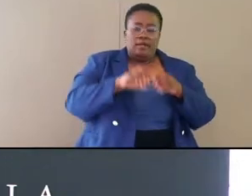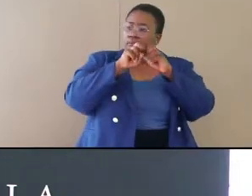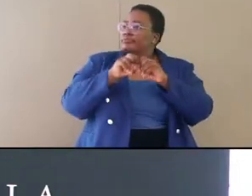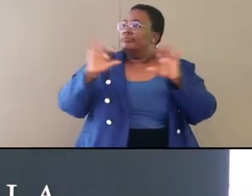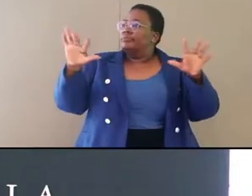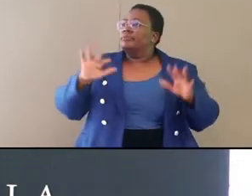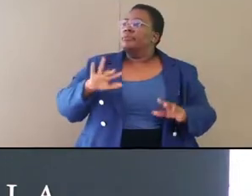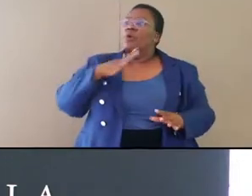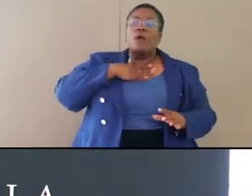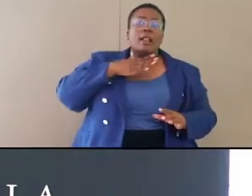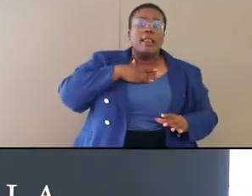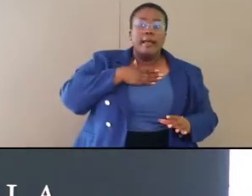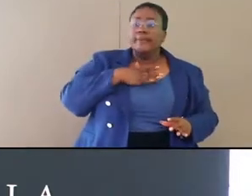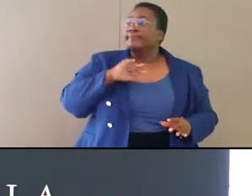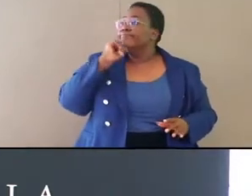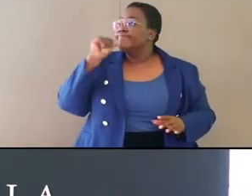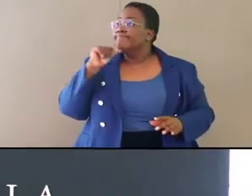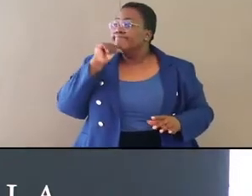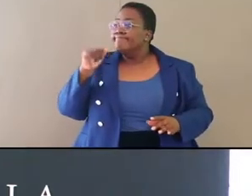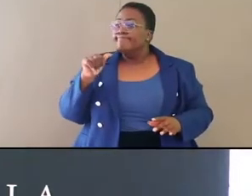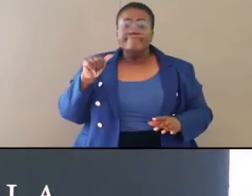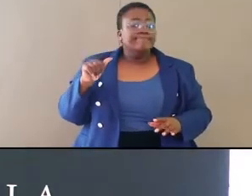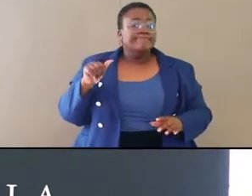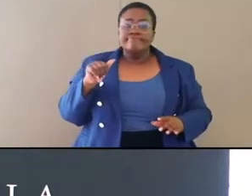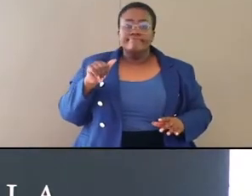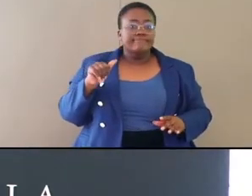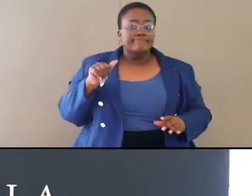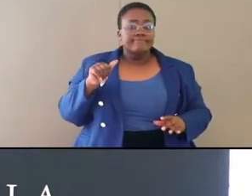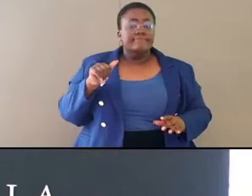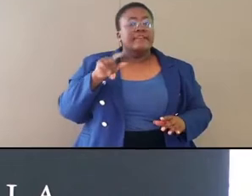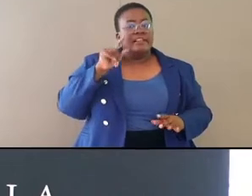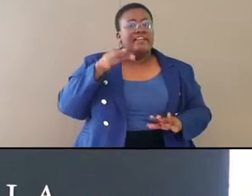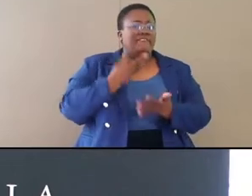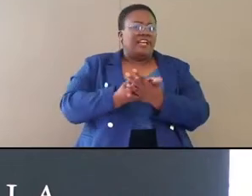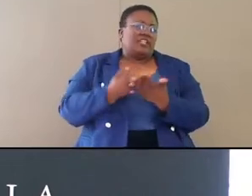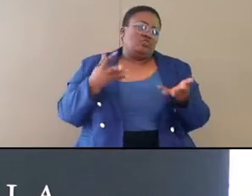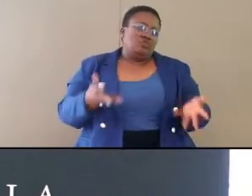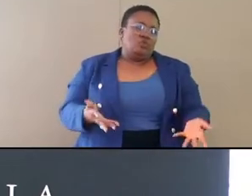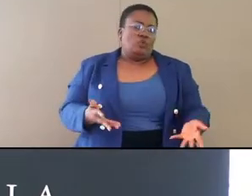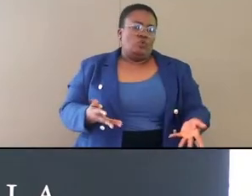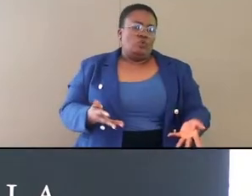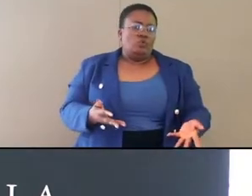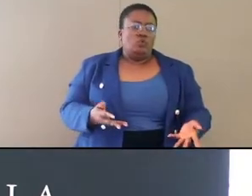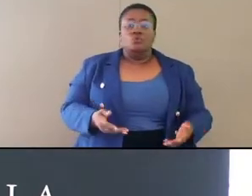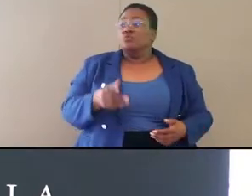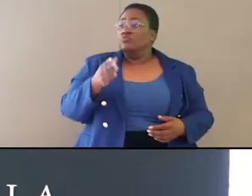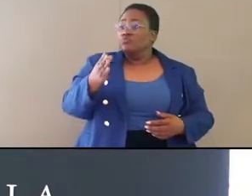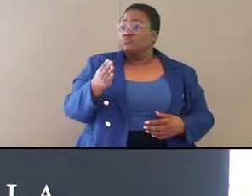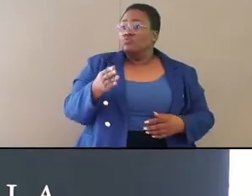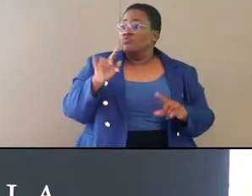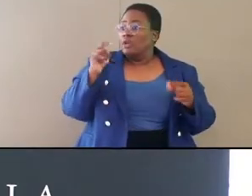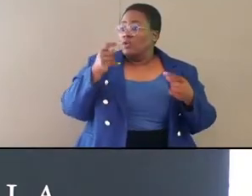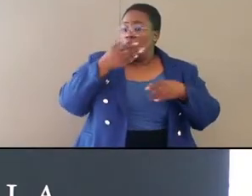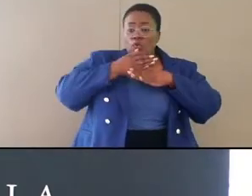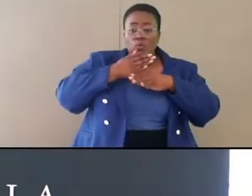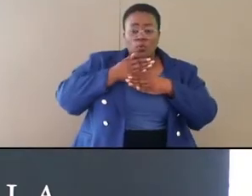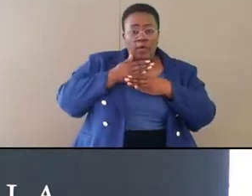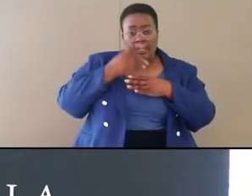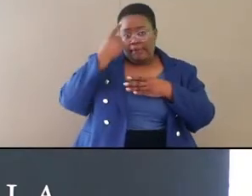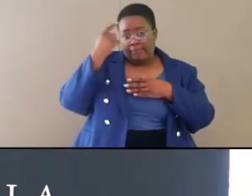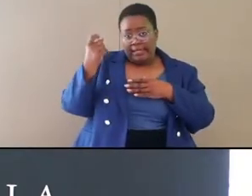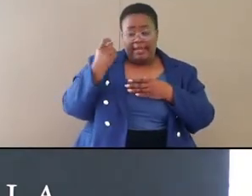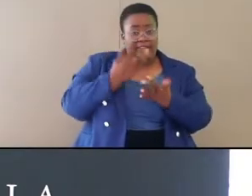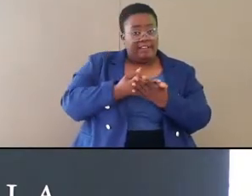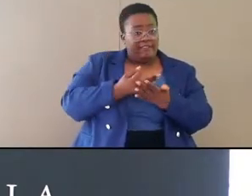it, you don't like it, tough luck. That is fact. And if you can't work and believe in fact, then